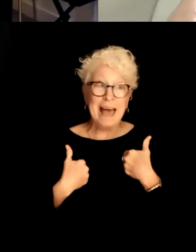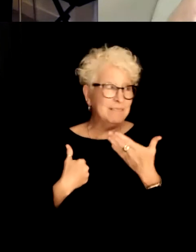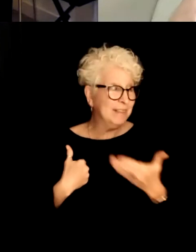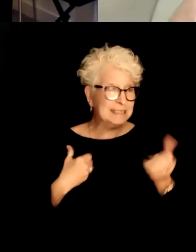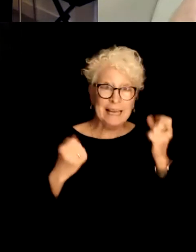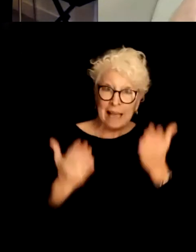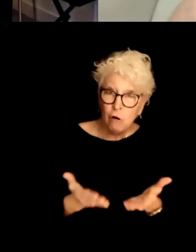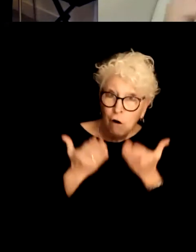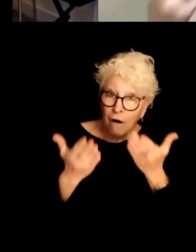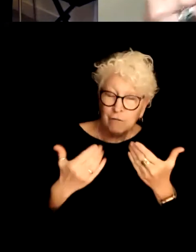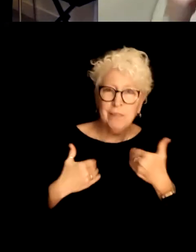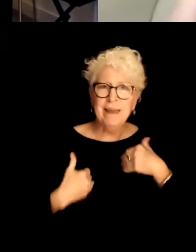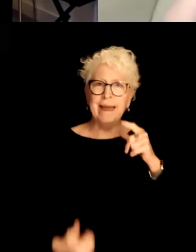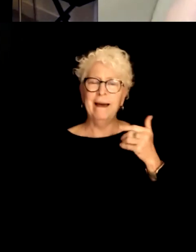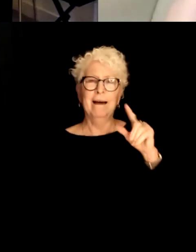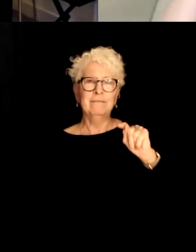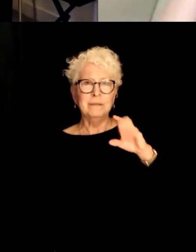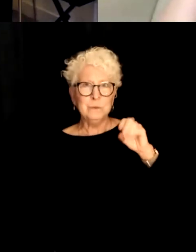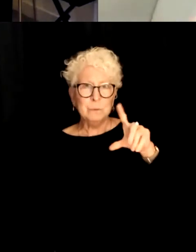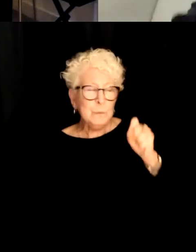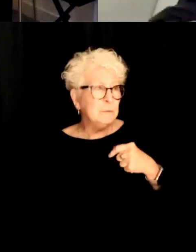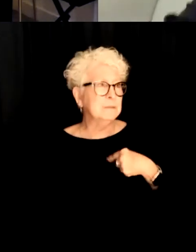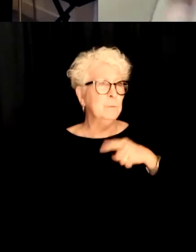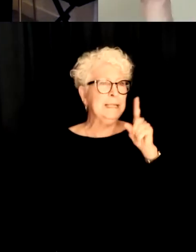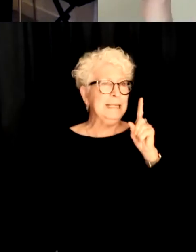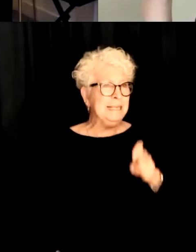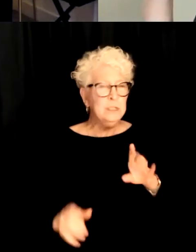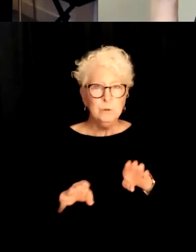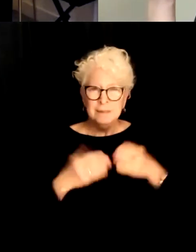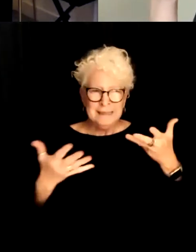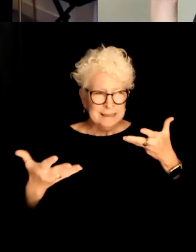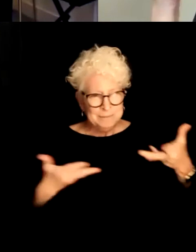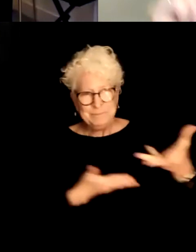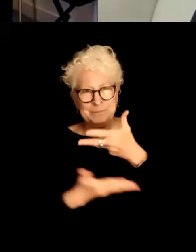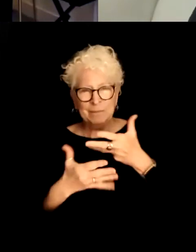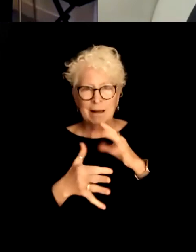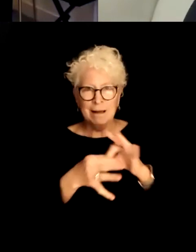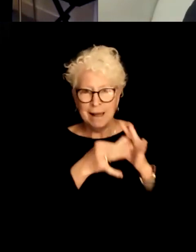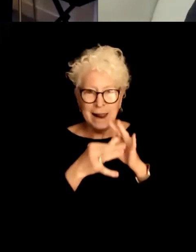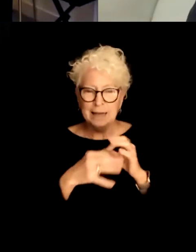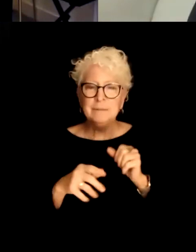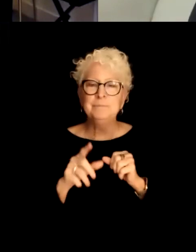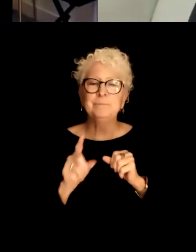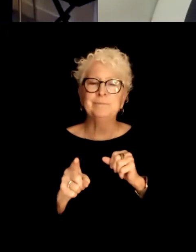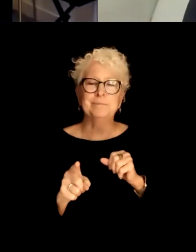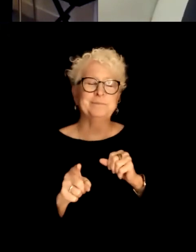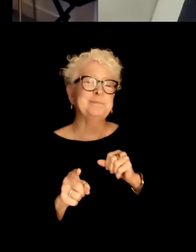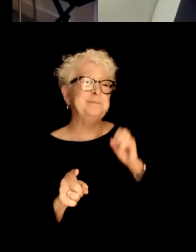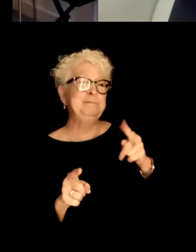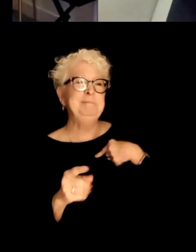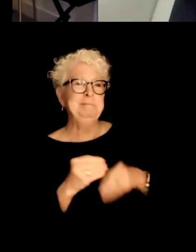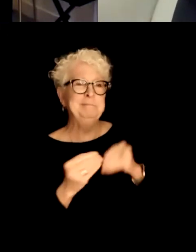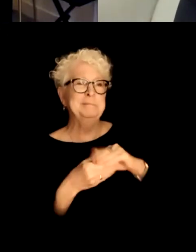And I know. Well, so just to kind of jump in on that, I was on Twitter a lot today. Like, I haven't